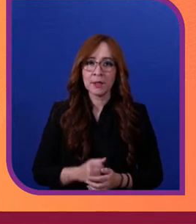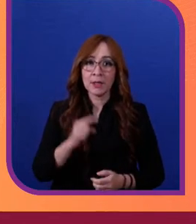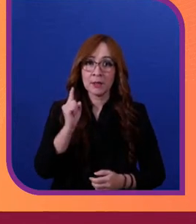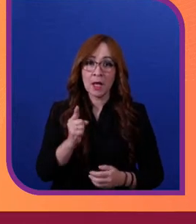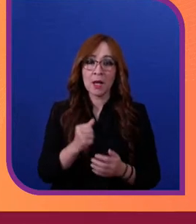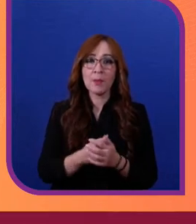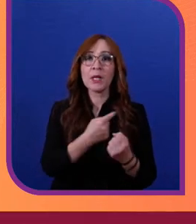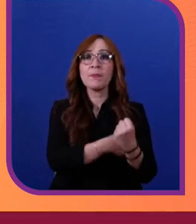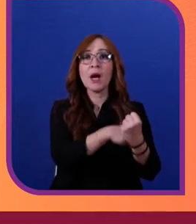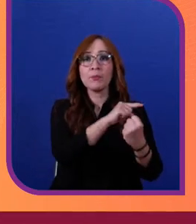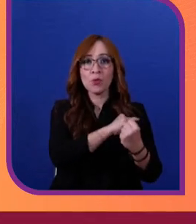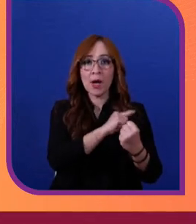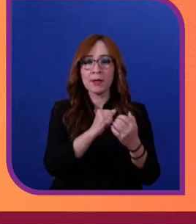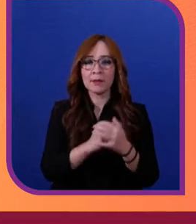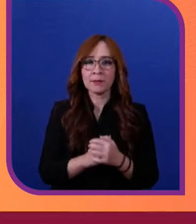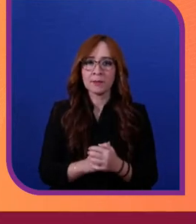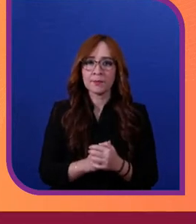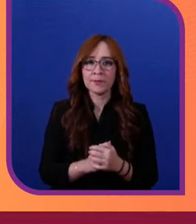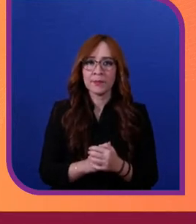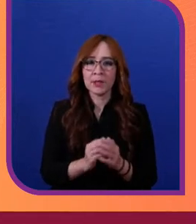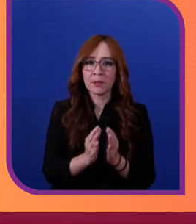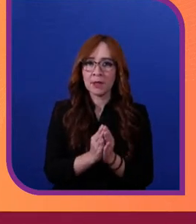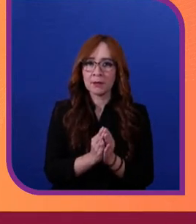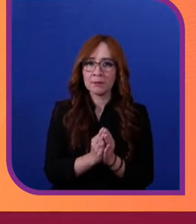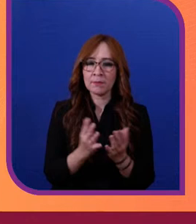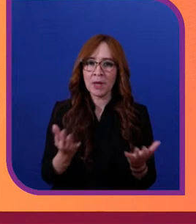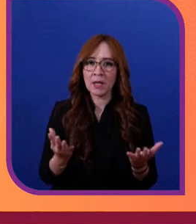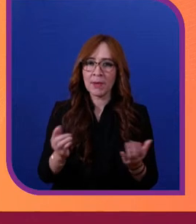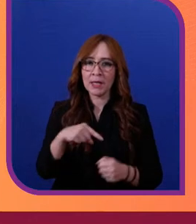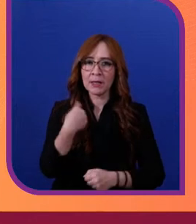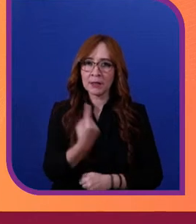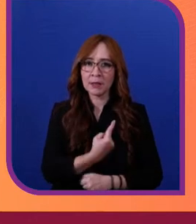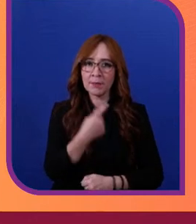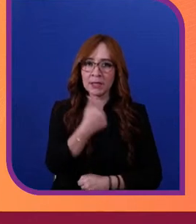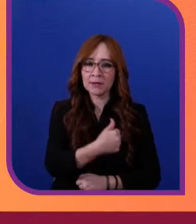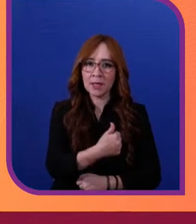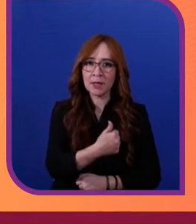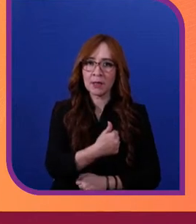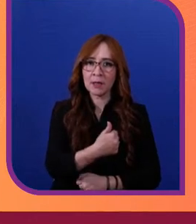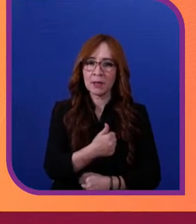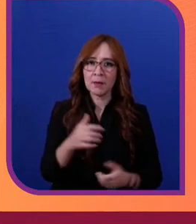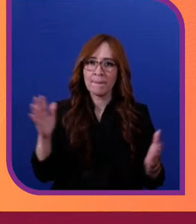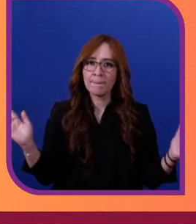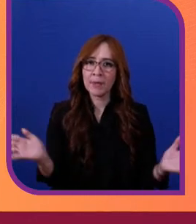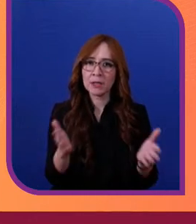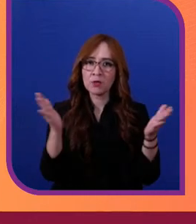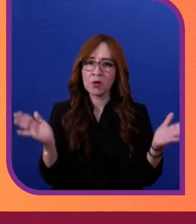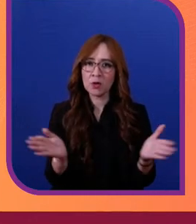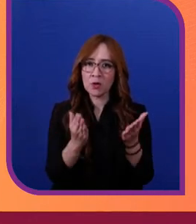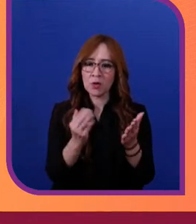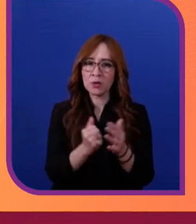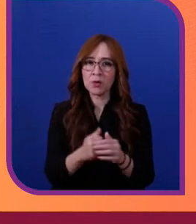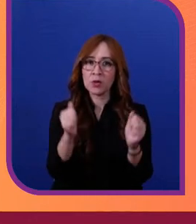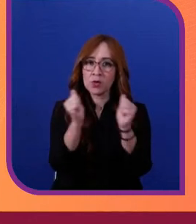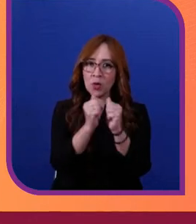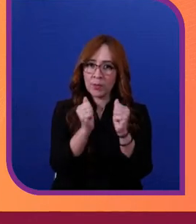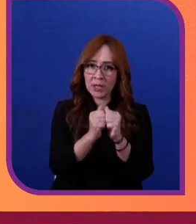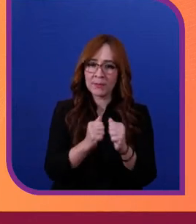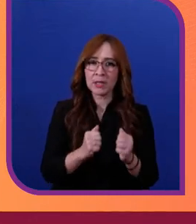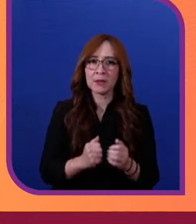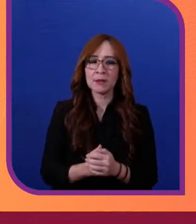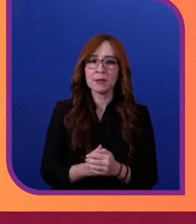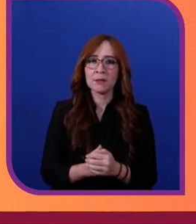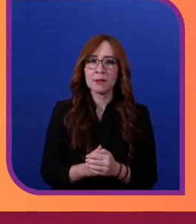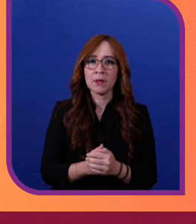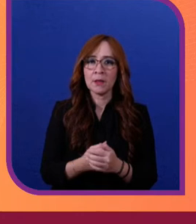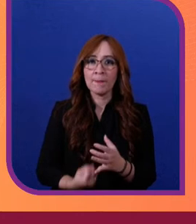commitment from the enhancement of the capacity building to our fellow